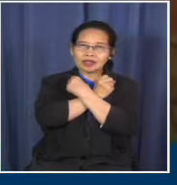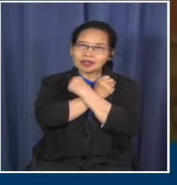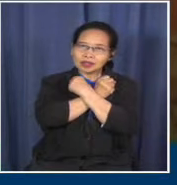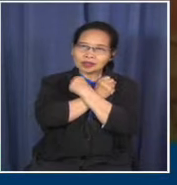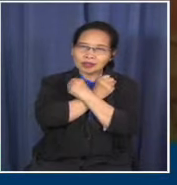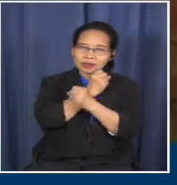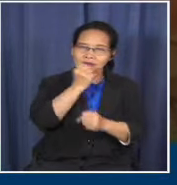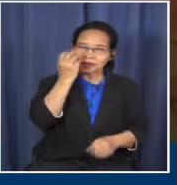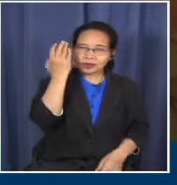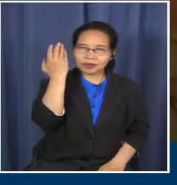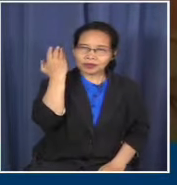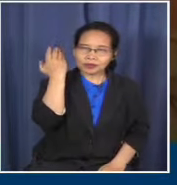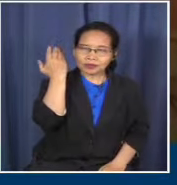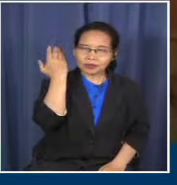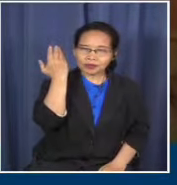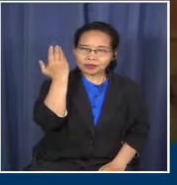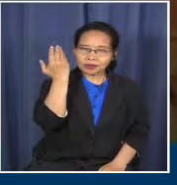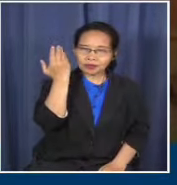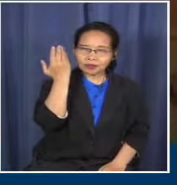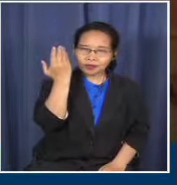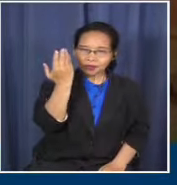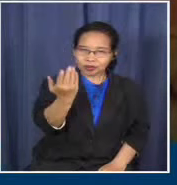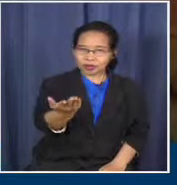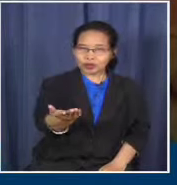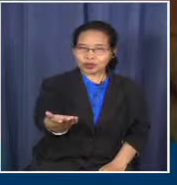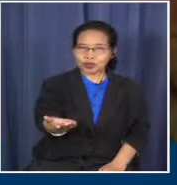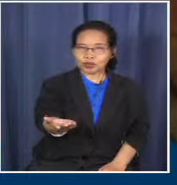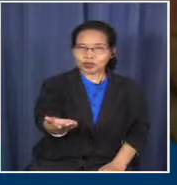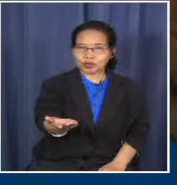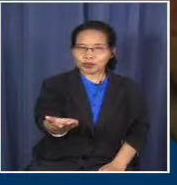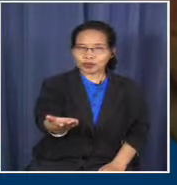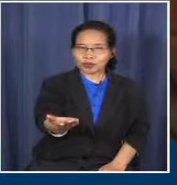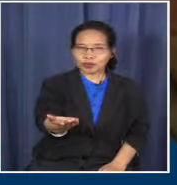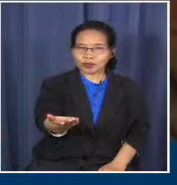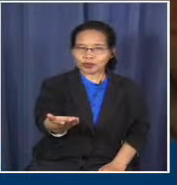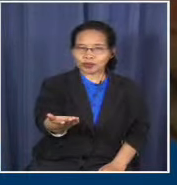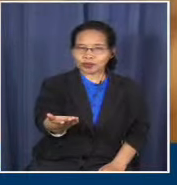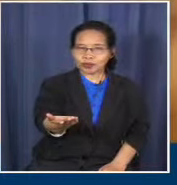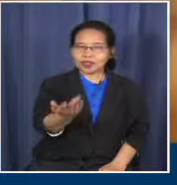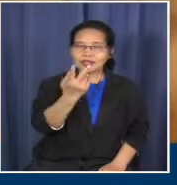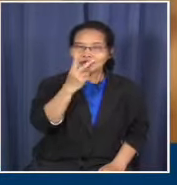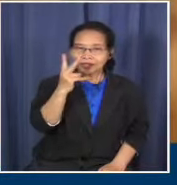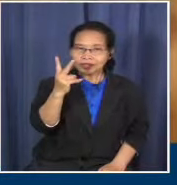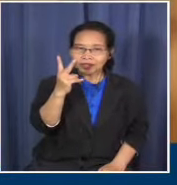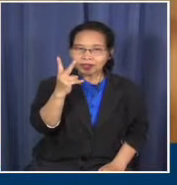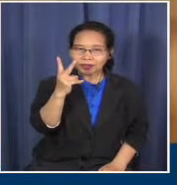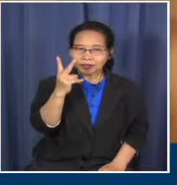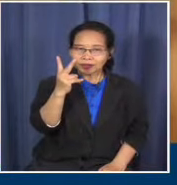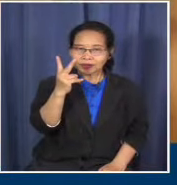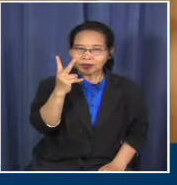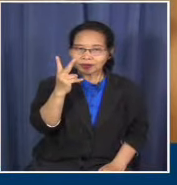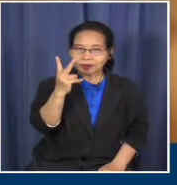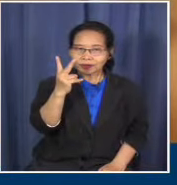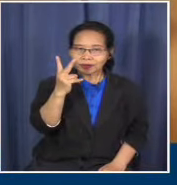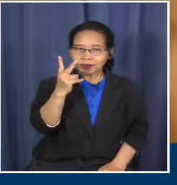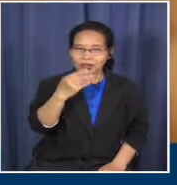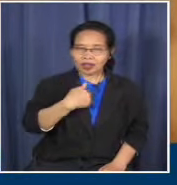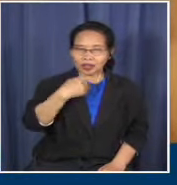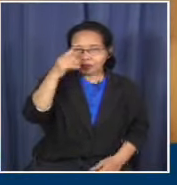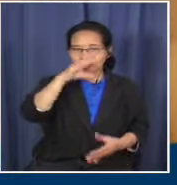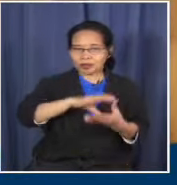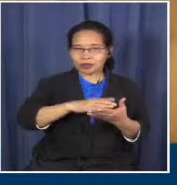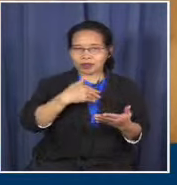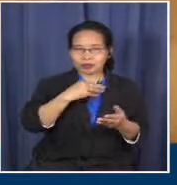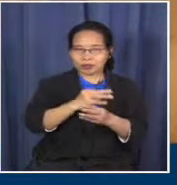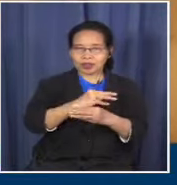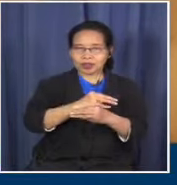I'll adore you. Kita nyo, ha? Ako, paniwala ko, yung